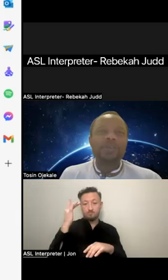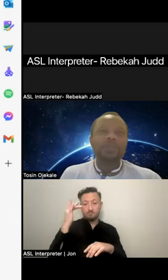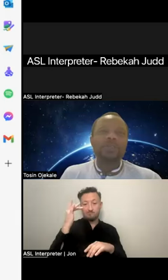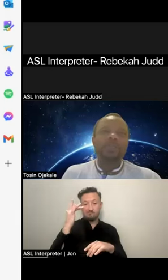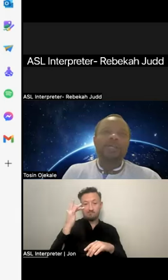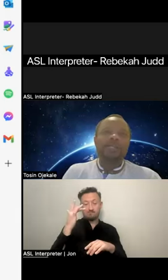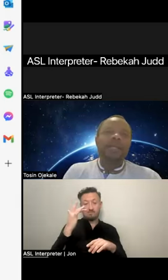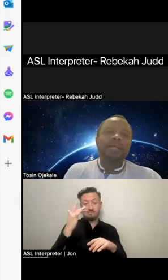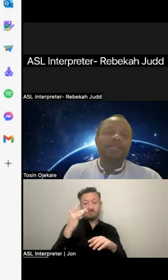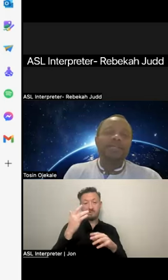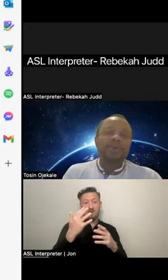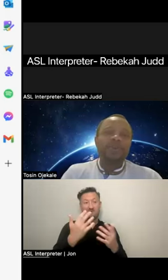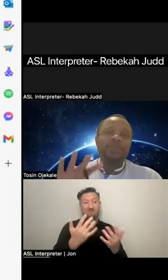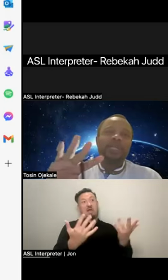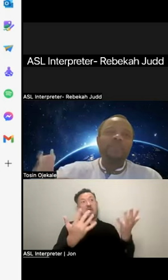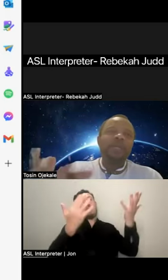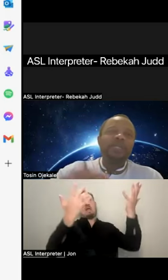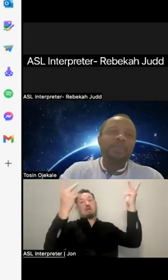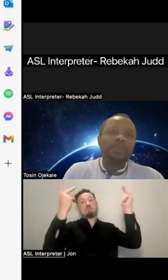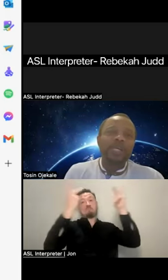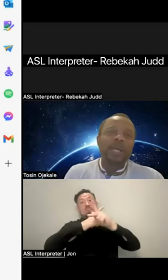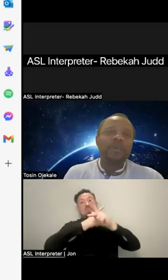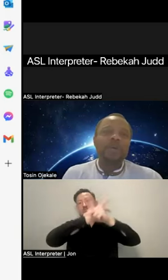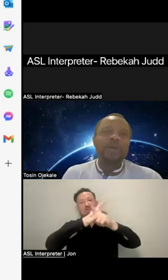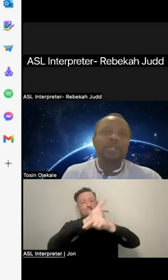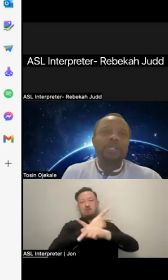to escalate. So they want to limit